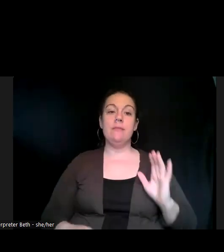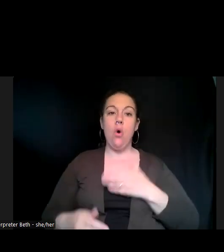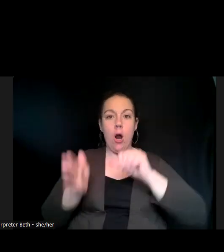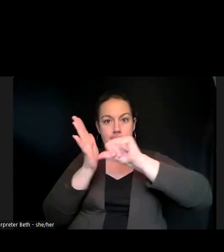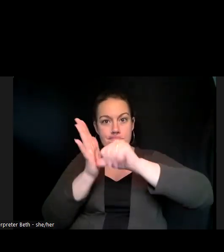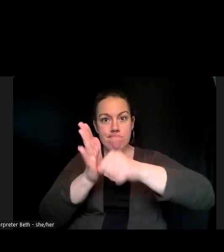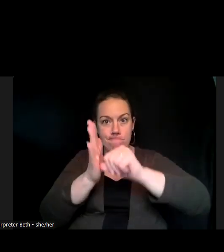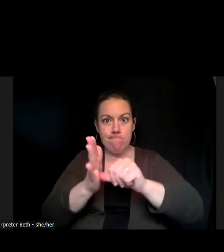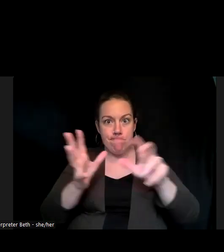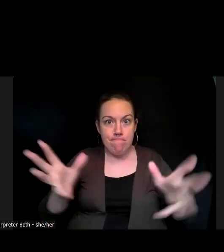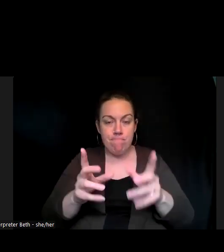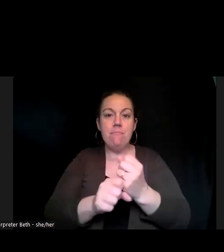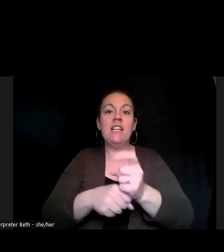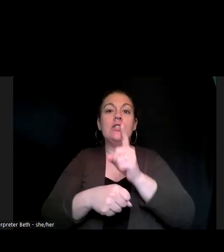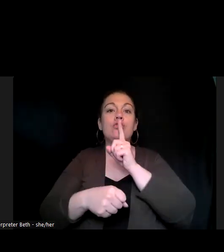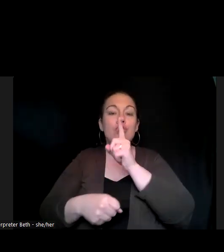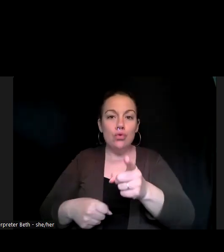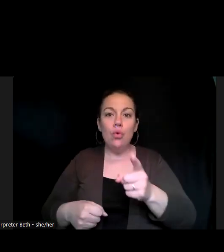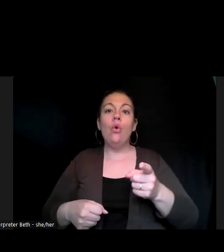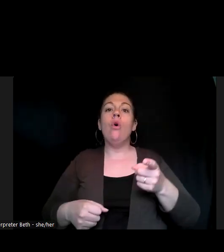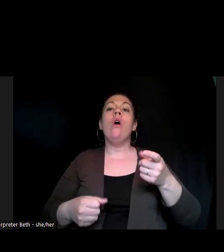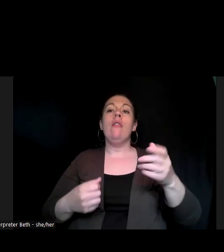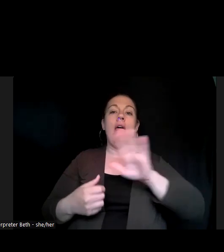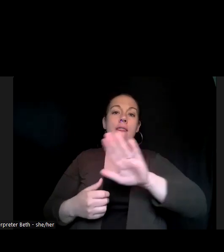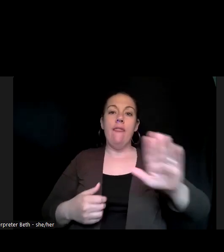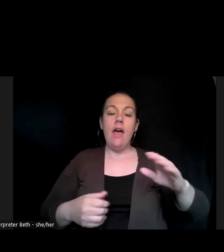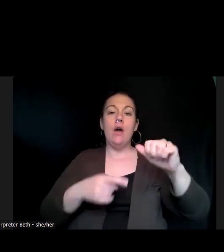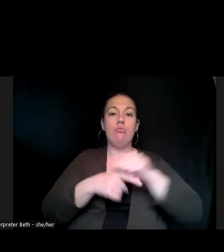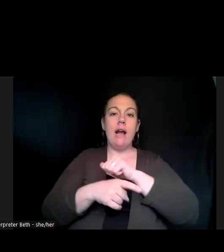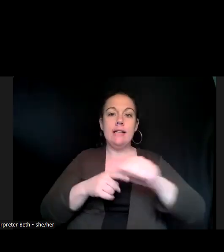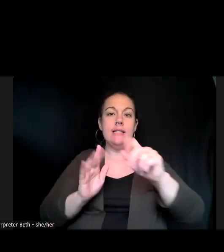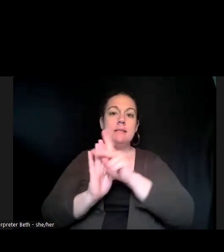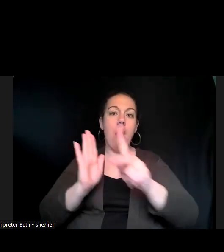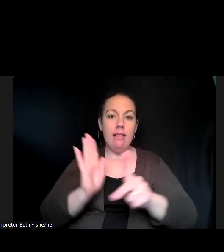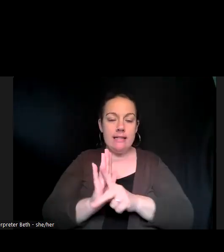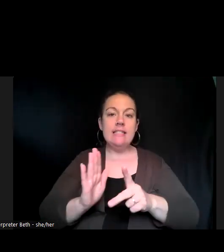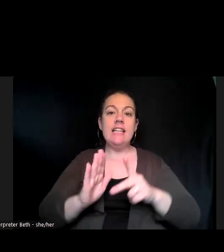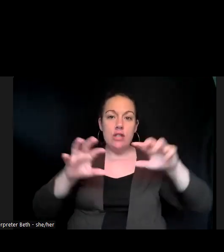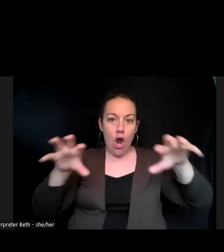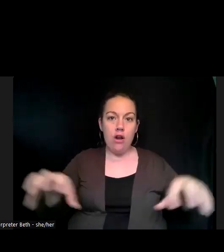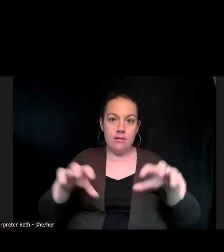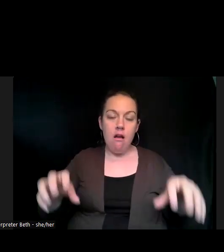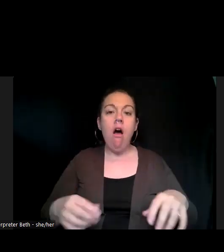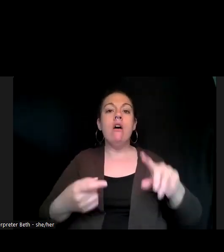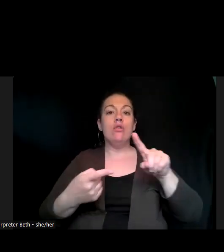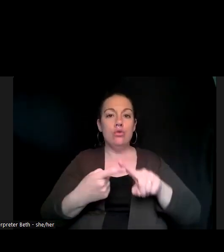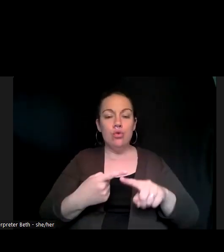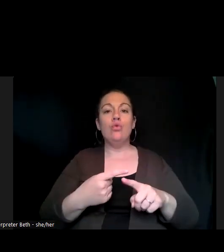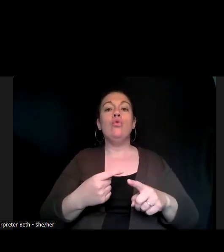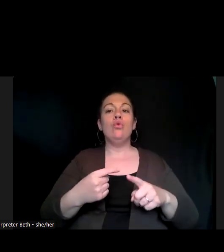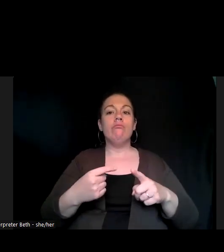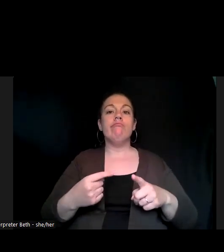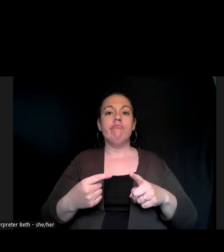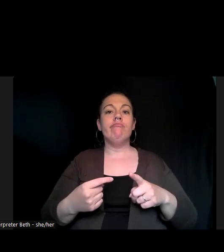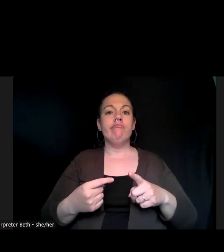sure that we're scaling the practices that are in place in the way that's necessary to make the difference. And it's a core part of the